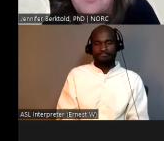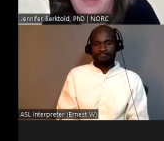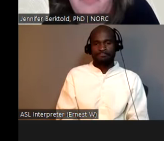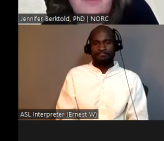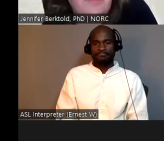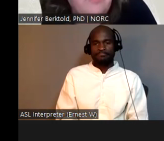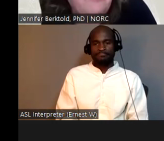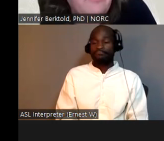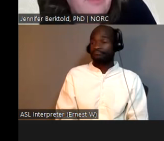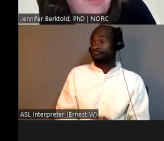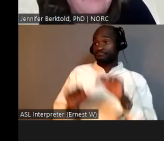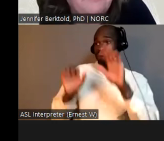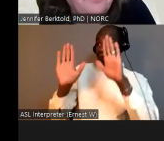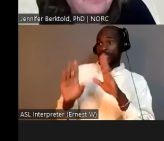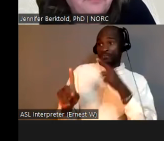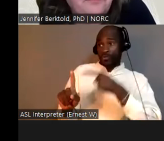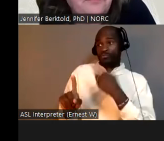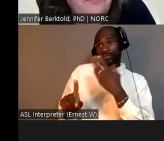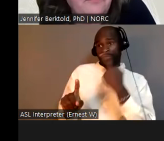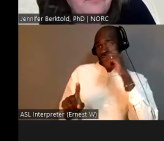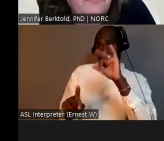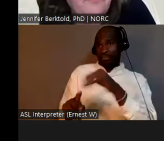That's a great point. Thank you for that.